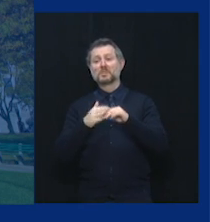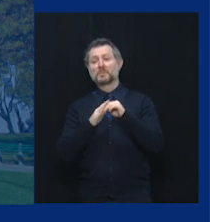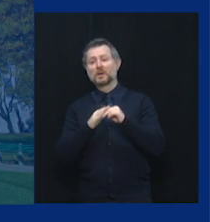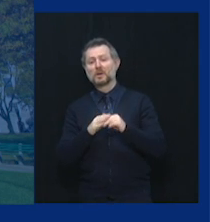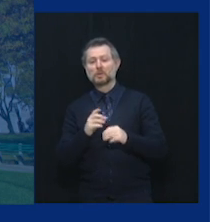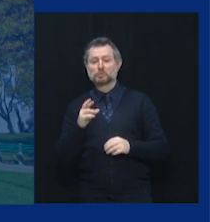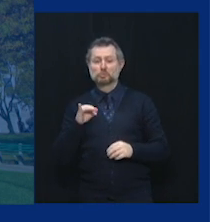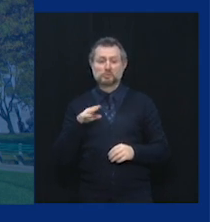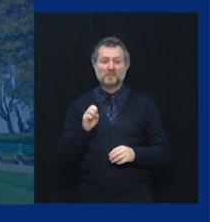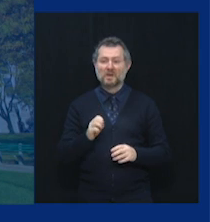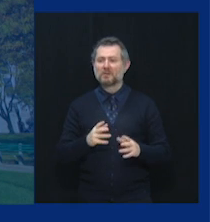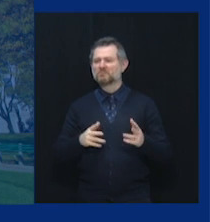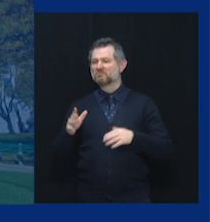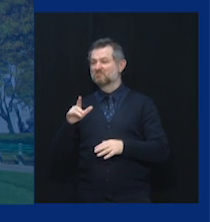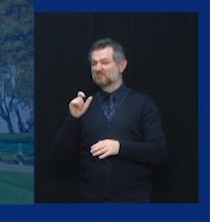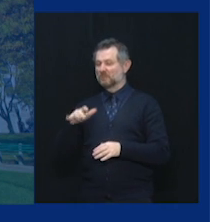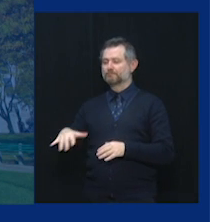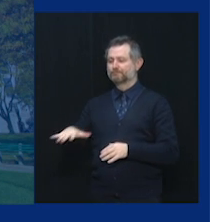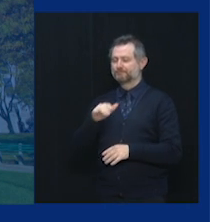shootings.